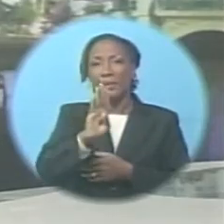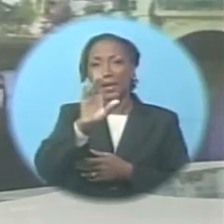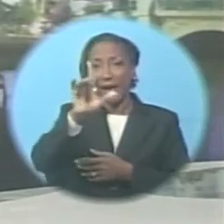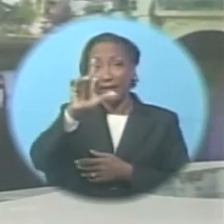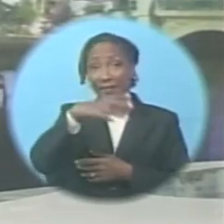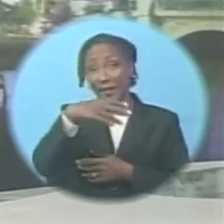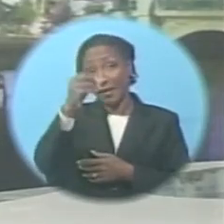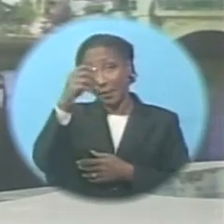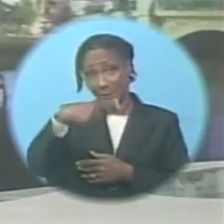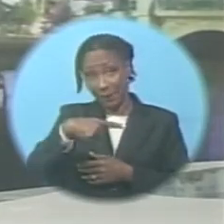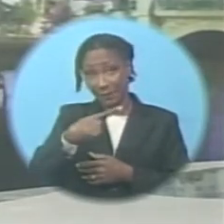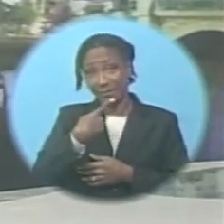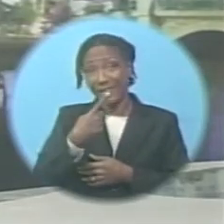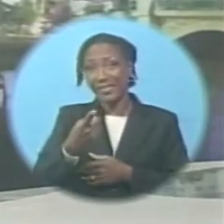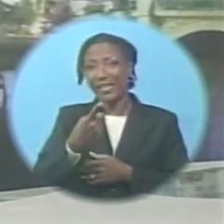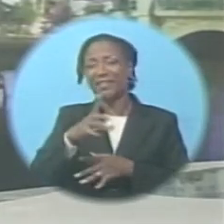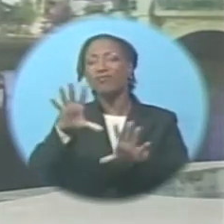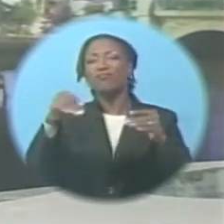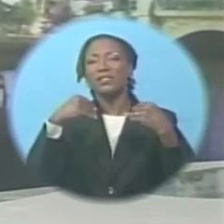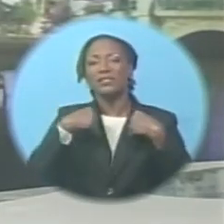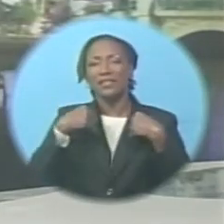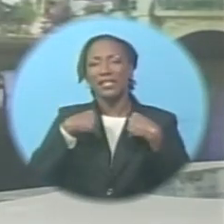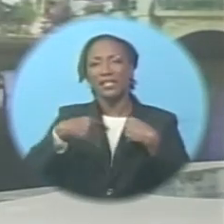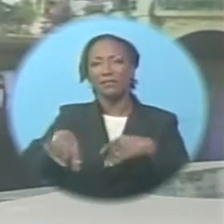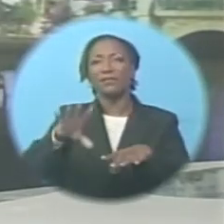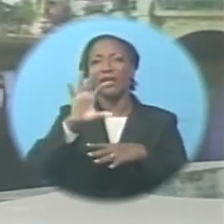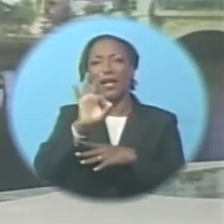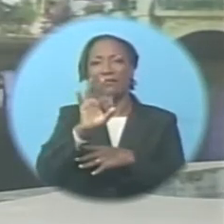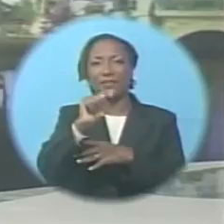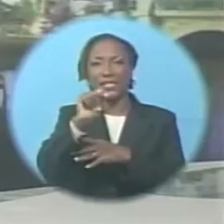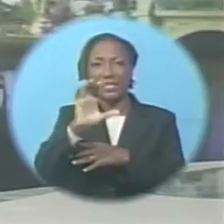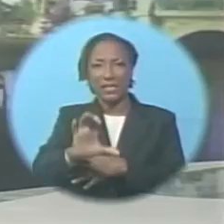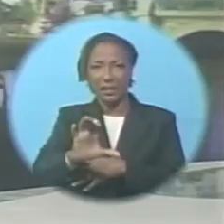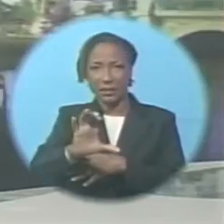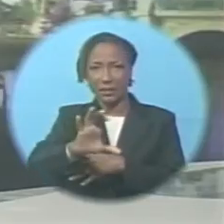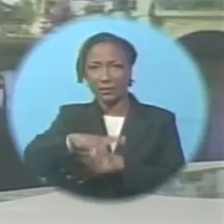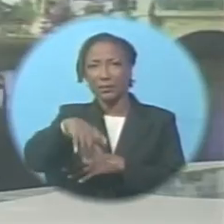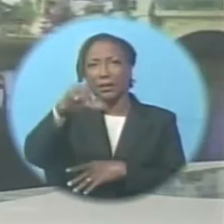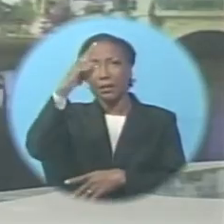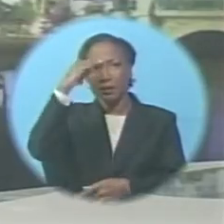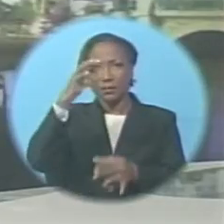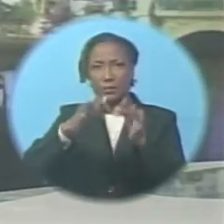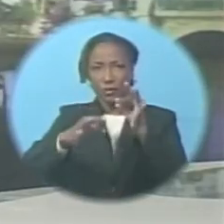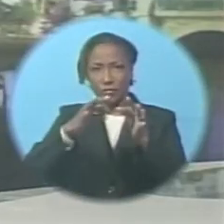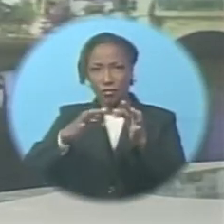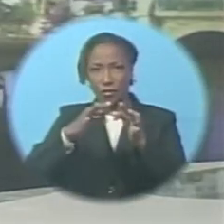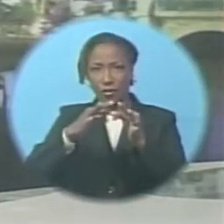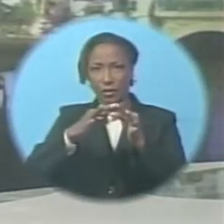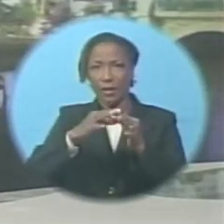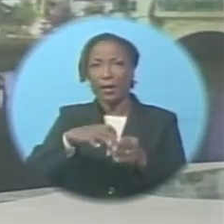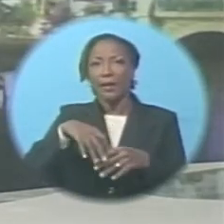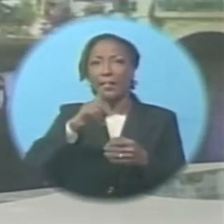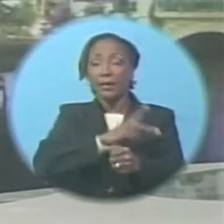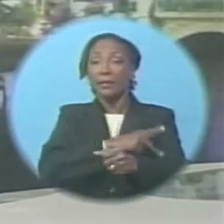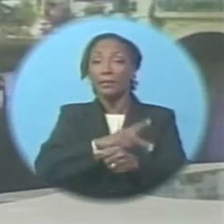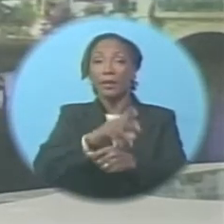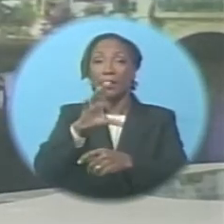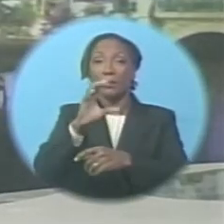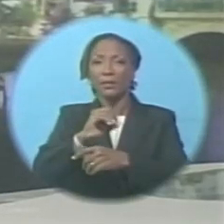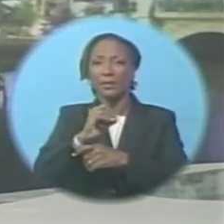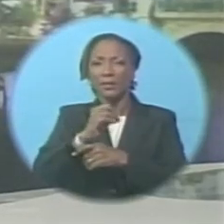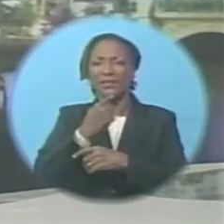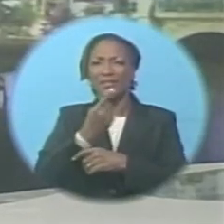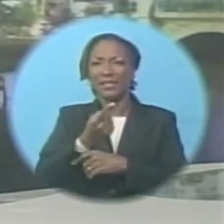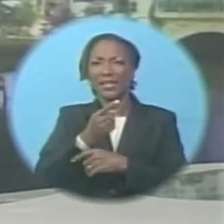BL&P confirmed that it has received the FTC's decision regarding the application. The power company says while it believes